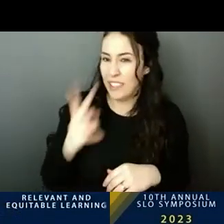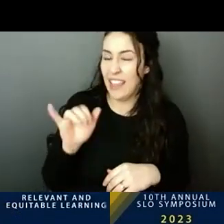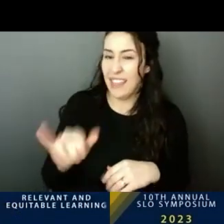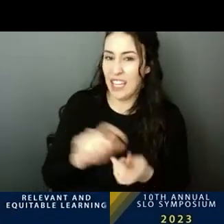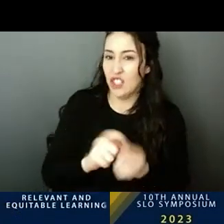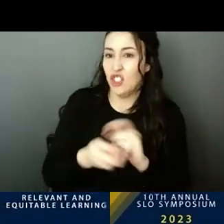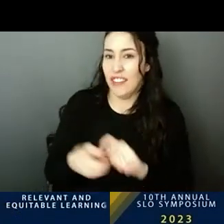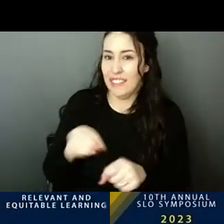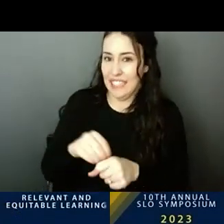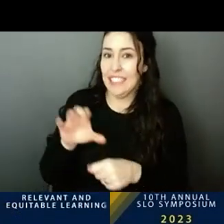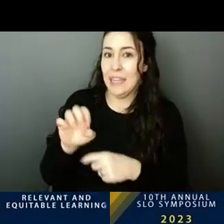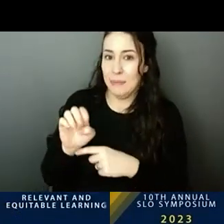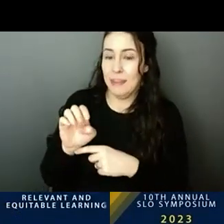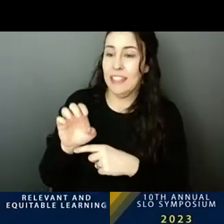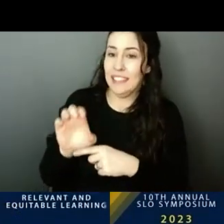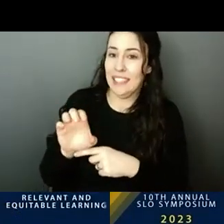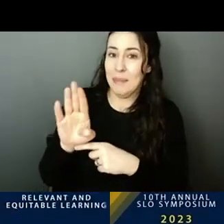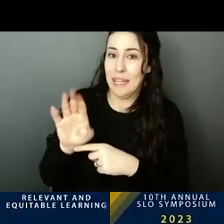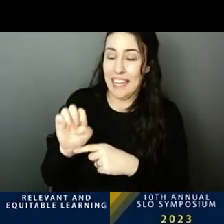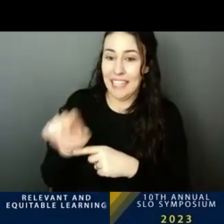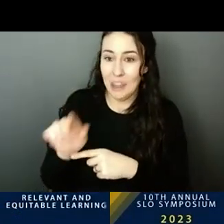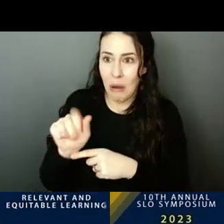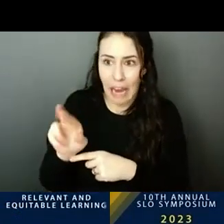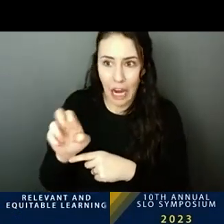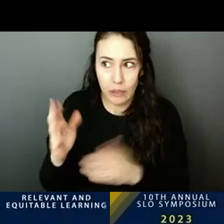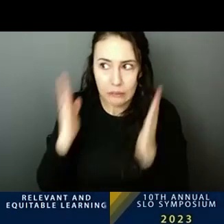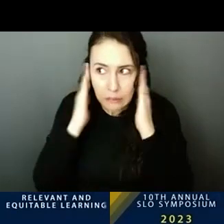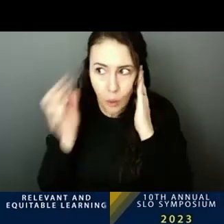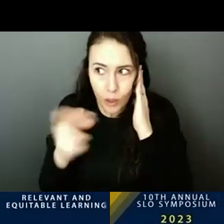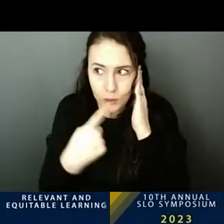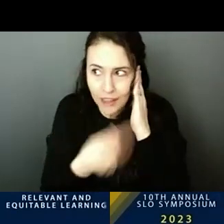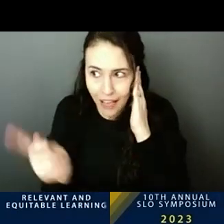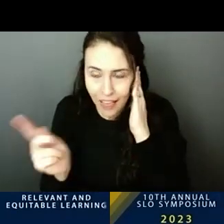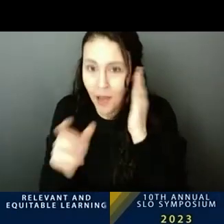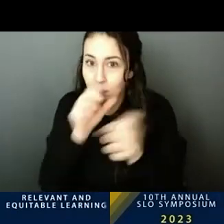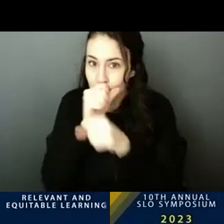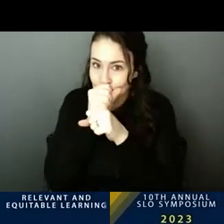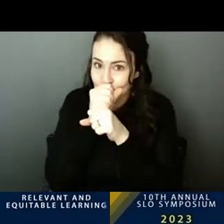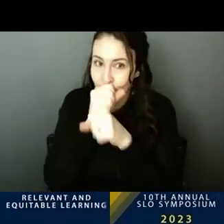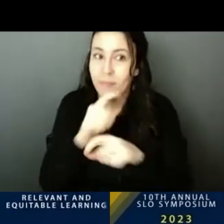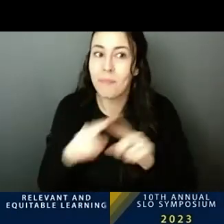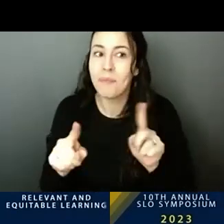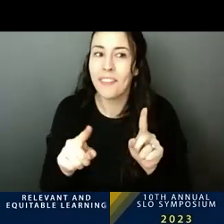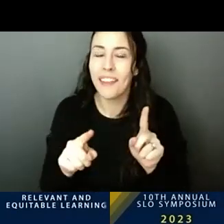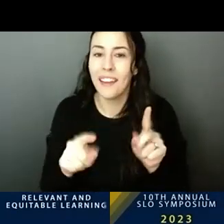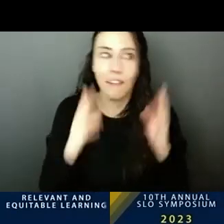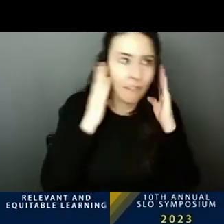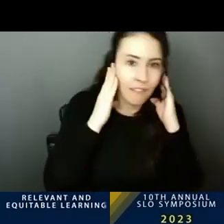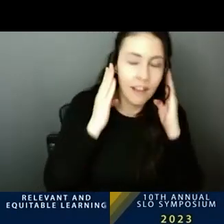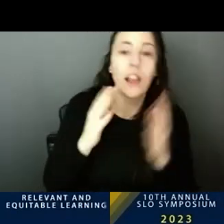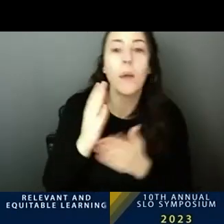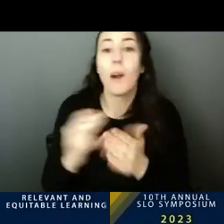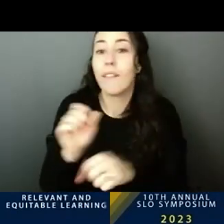I'm like, Aeron, cover your ears or don't tell anybody. We'll be bringing this to the collaborative, but part of the work, not just on the